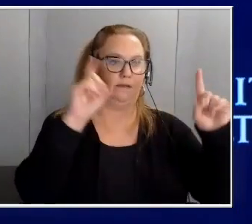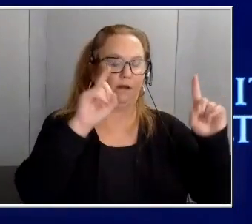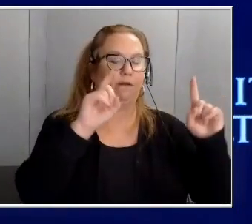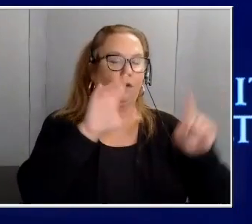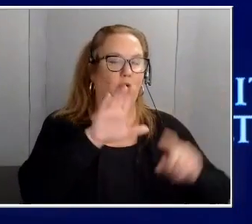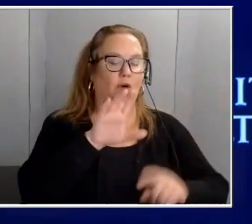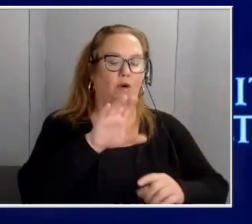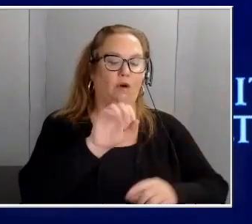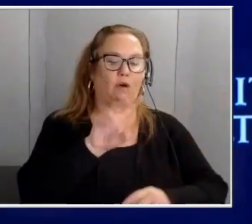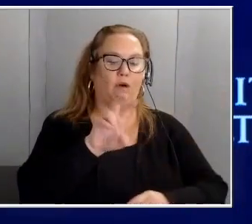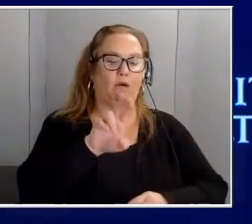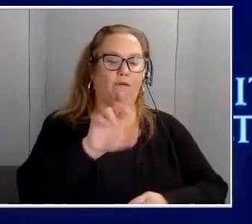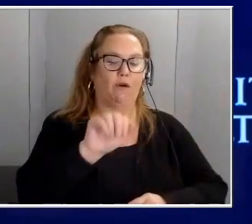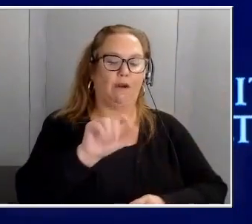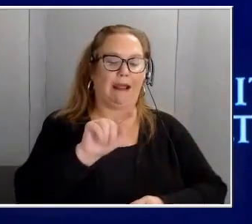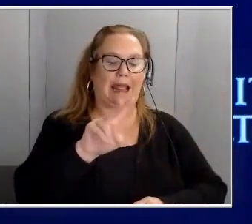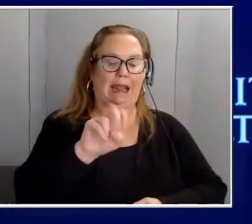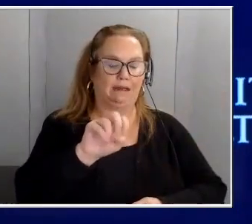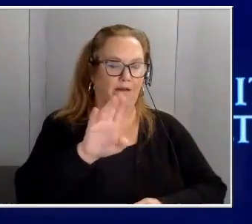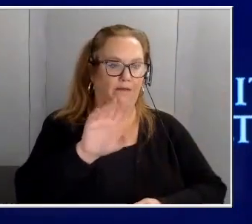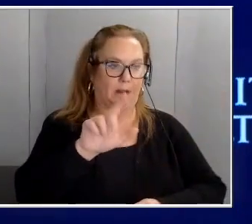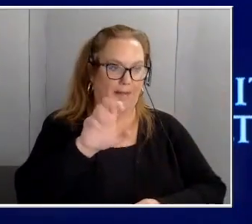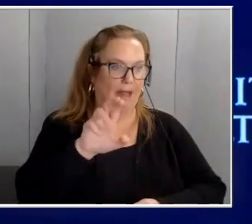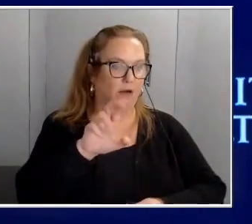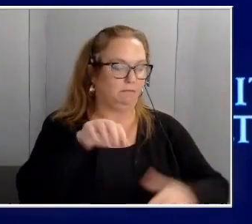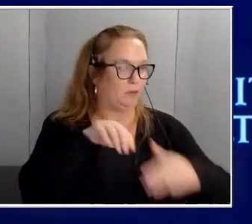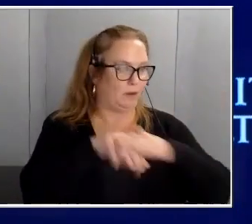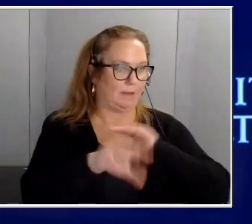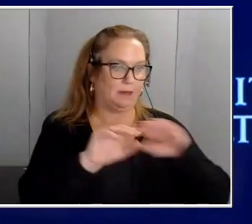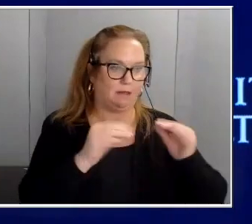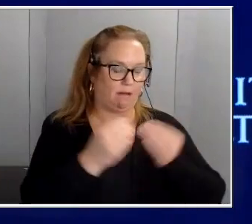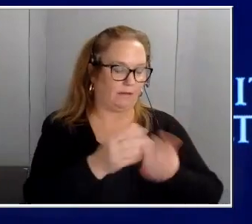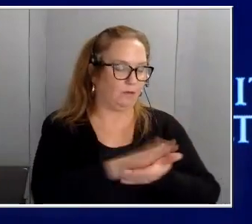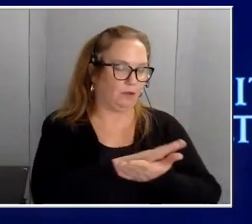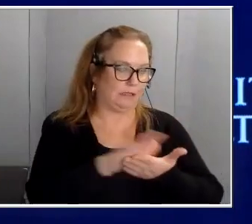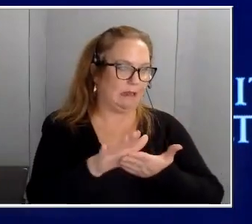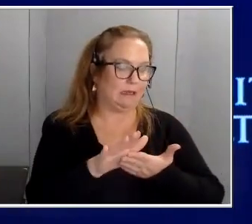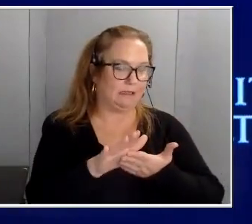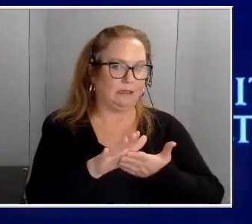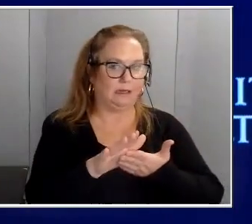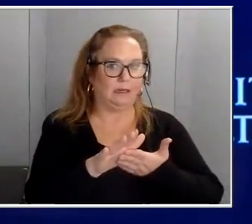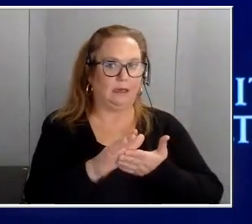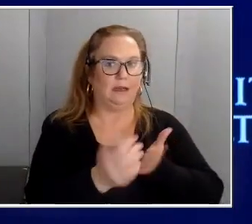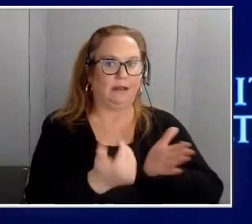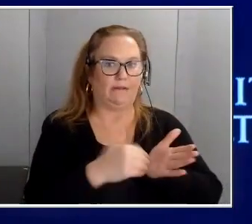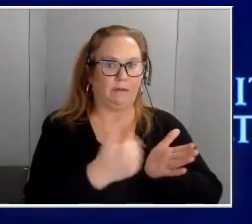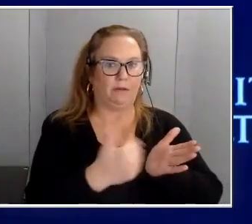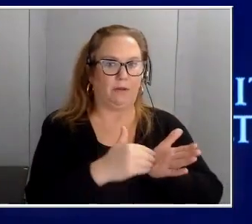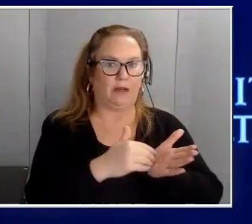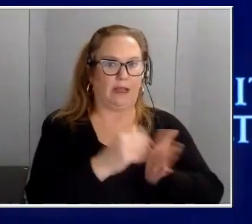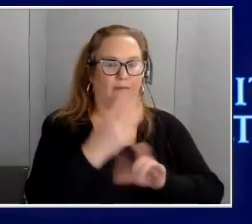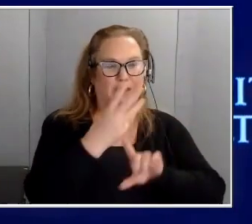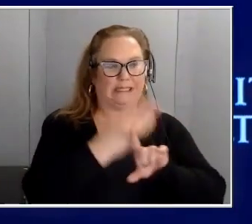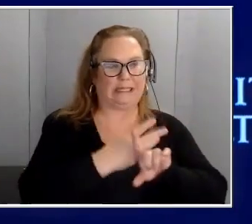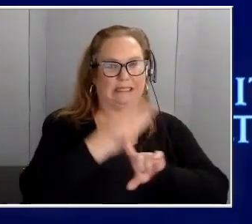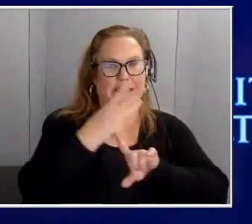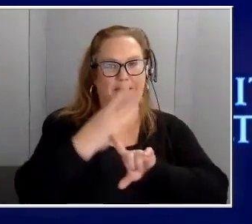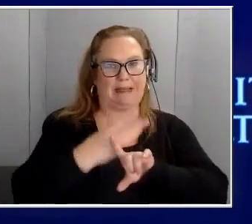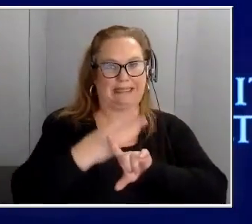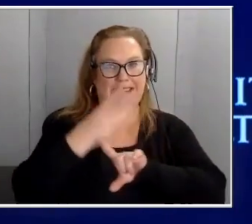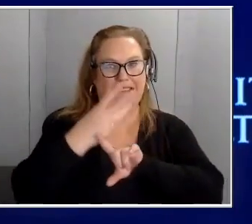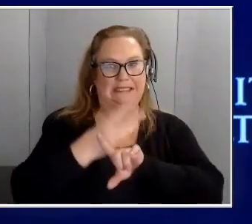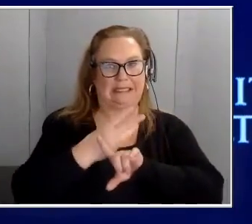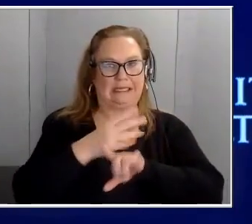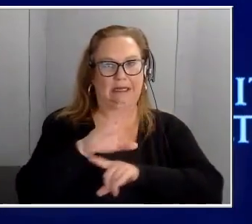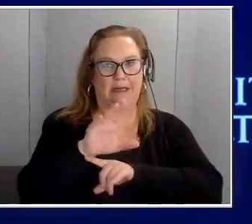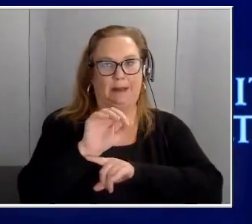bladder. It's an office procedure, which is nice. It does have to be repeated about every 6 months because, like